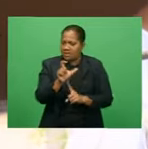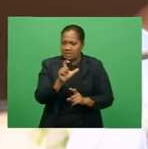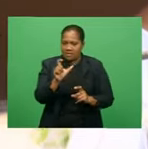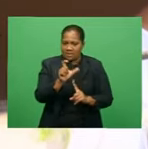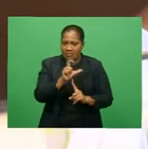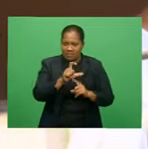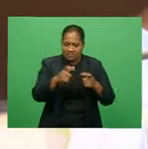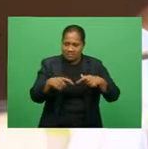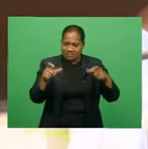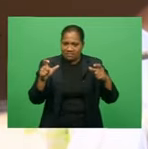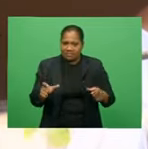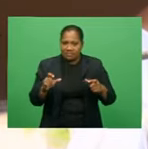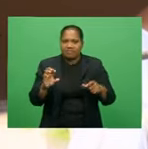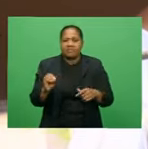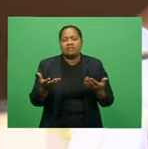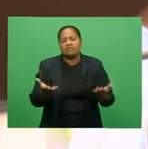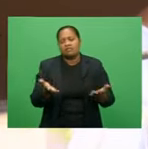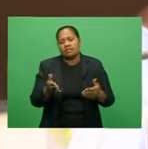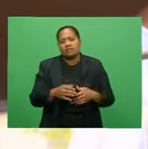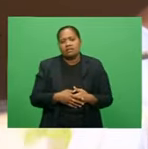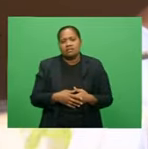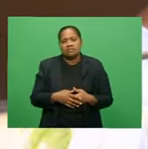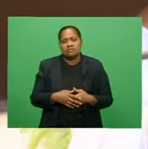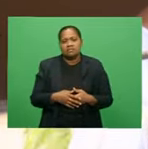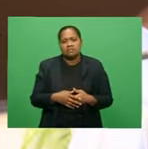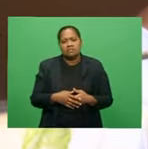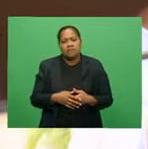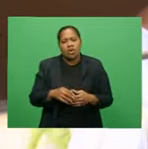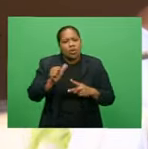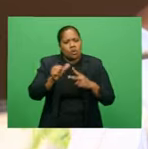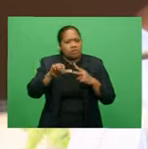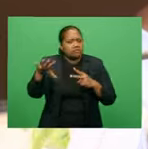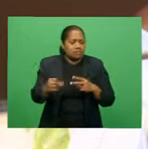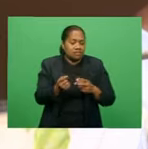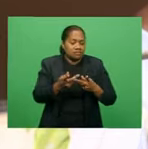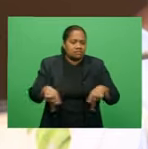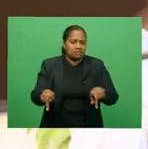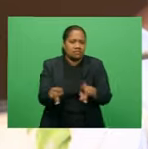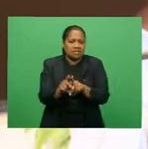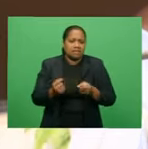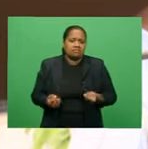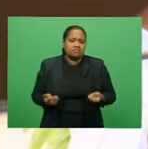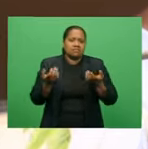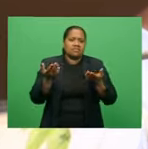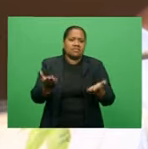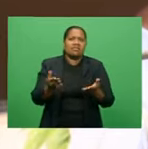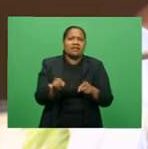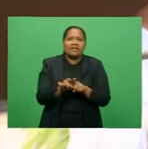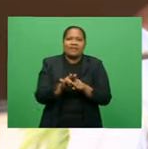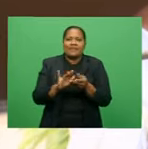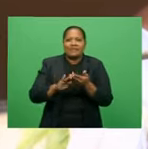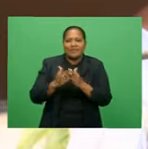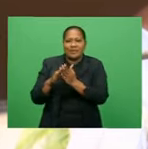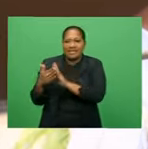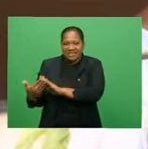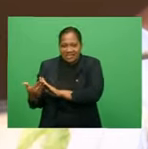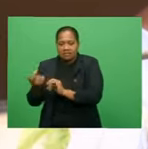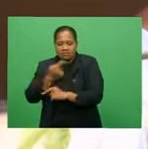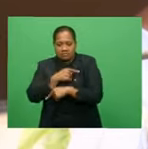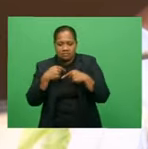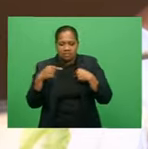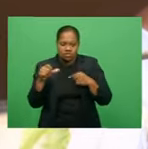is the beating heart of the country. So it must also be a place that offers a sense of community. We should gather